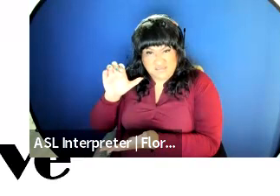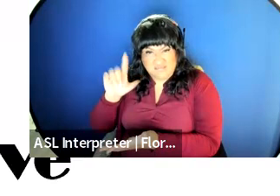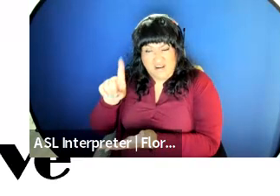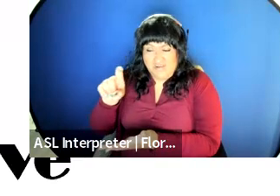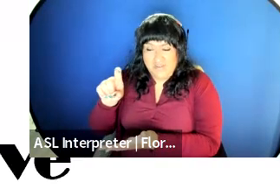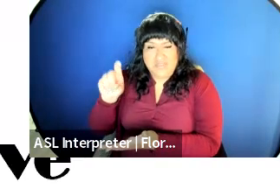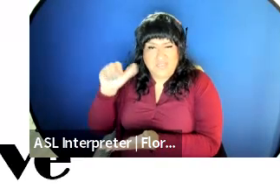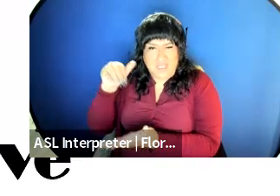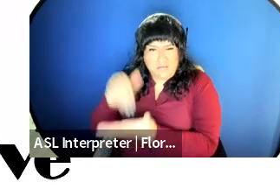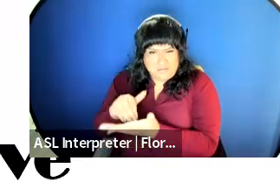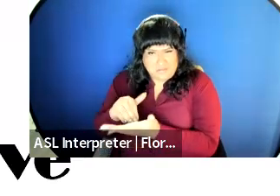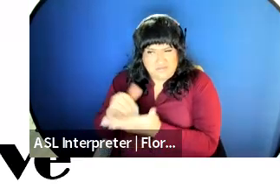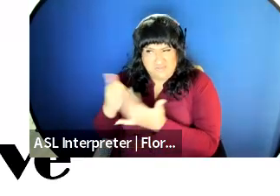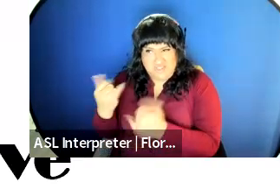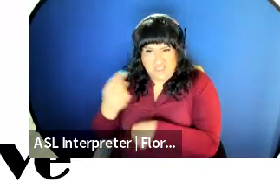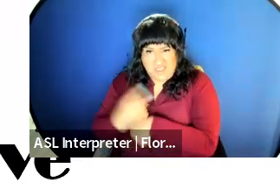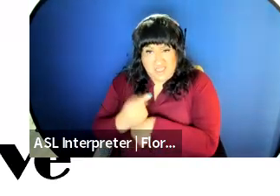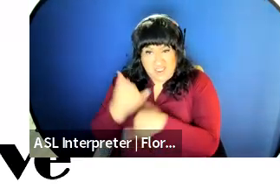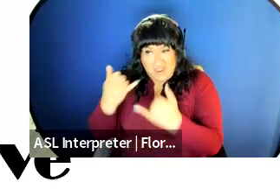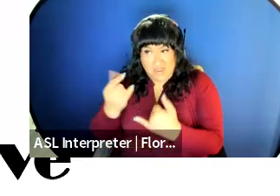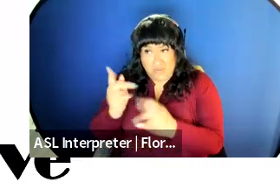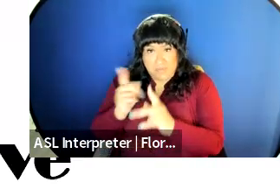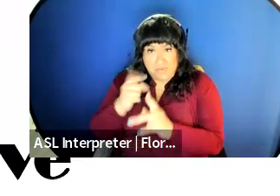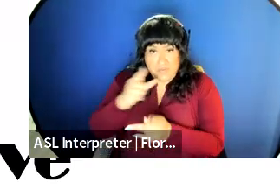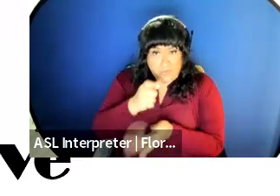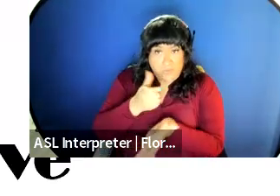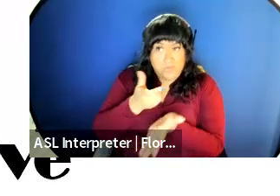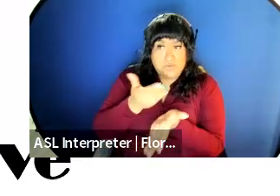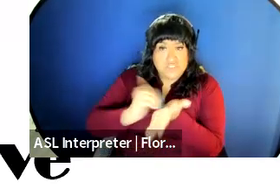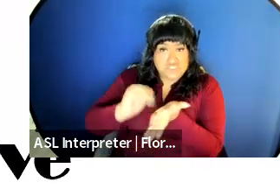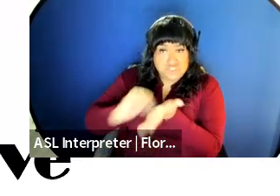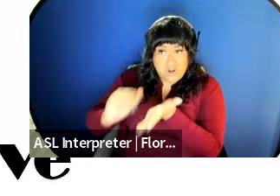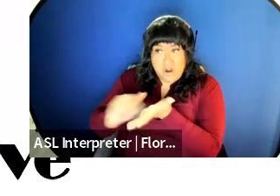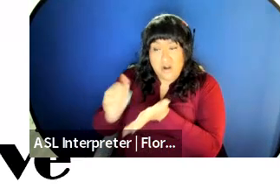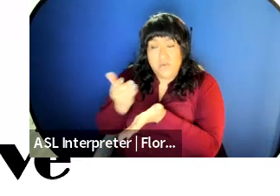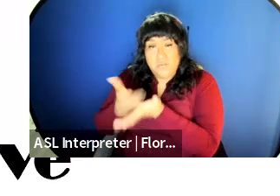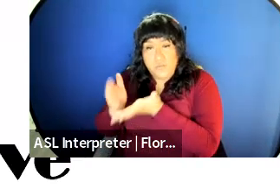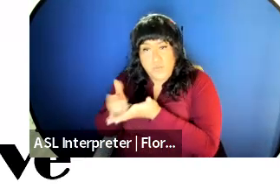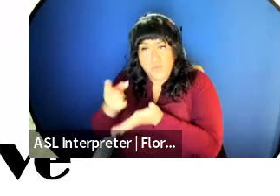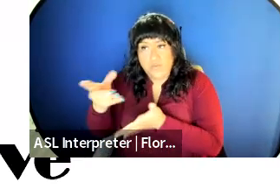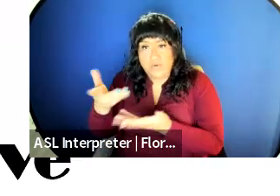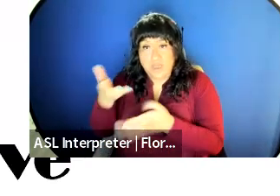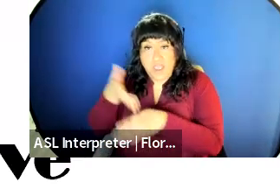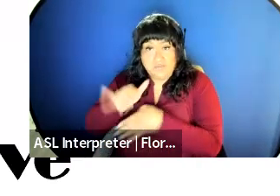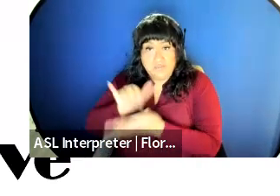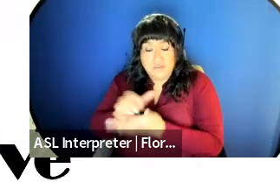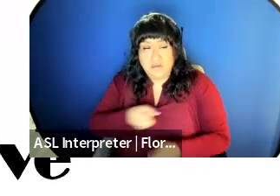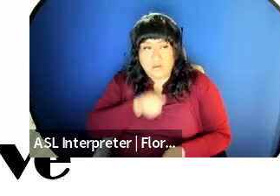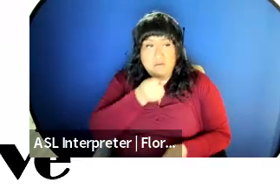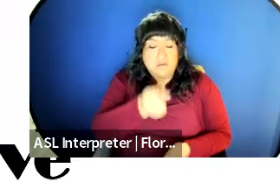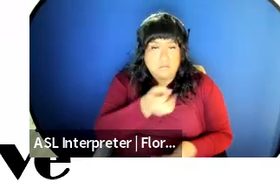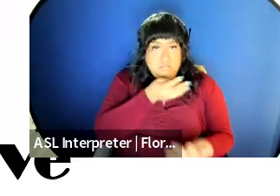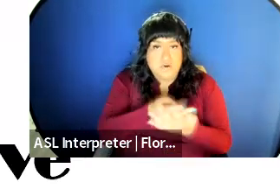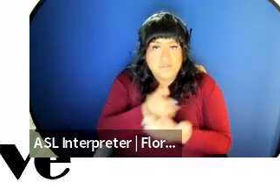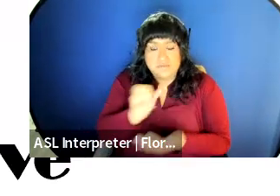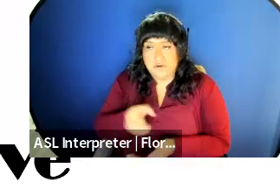people that were removed from these asylums or discharged landed in prison or homeless. And there's a quote from the